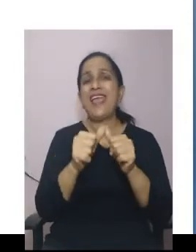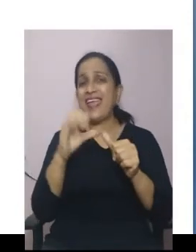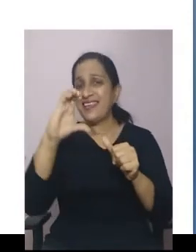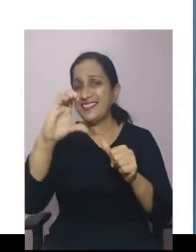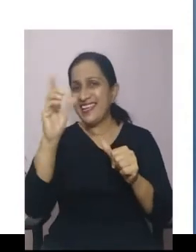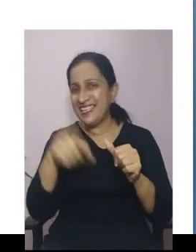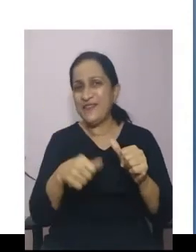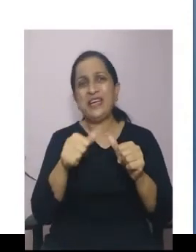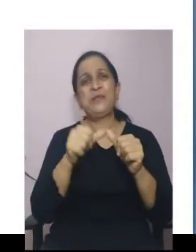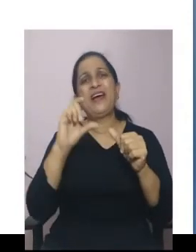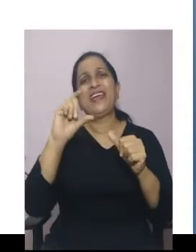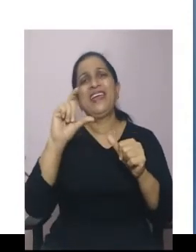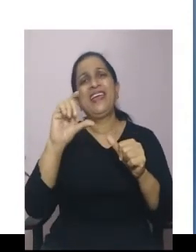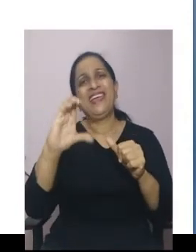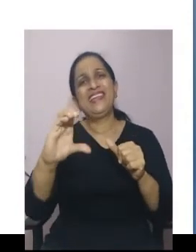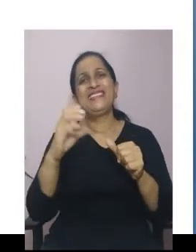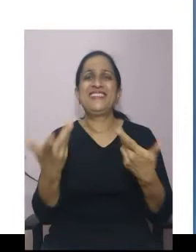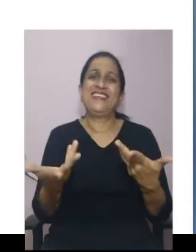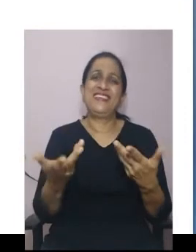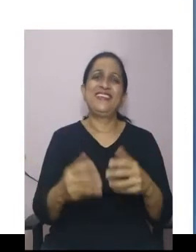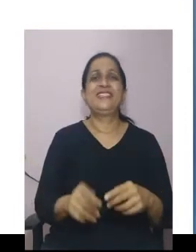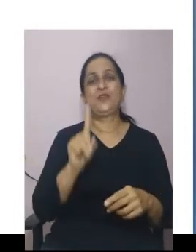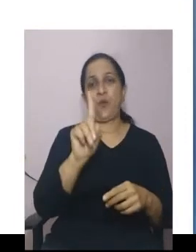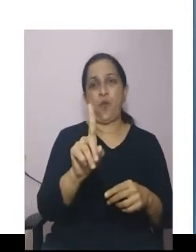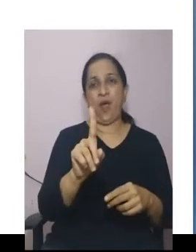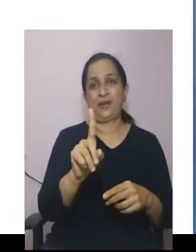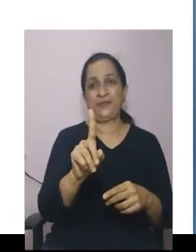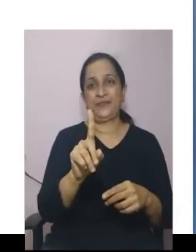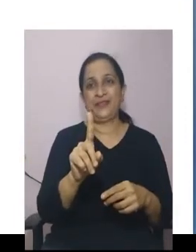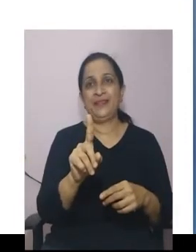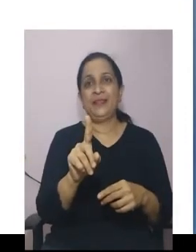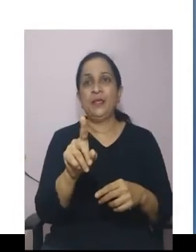AB by if this is theta,